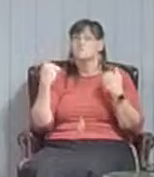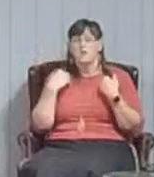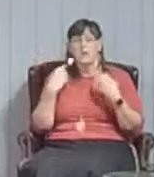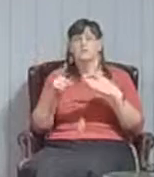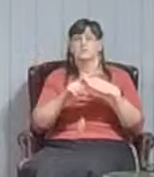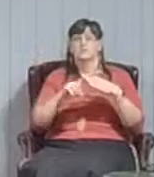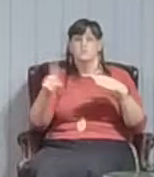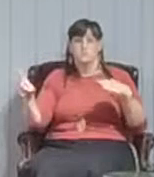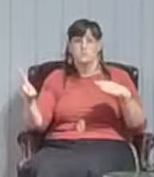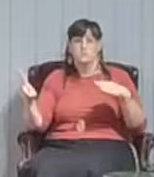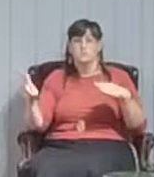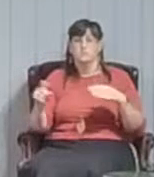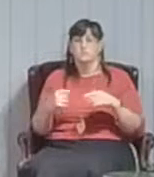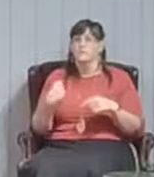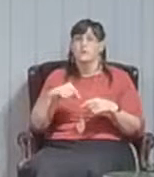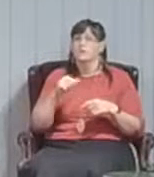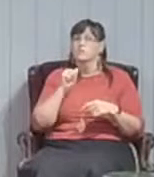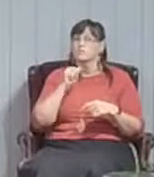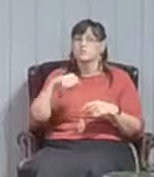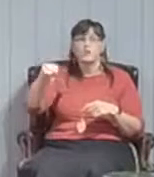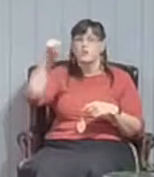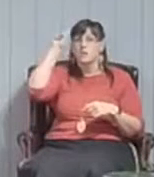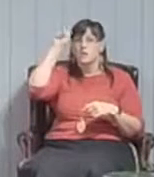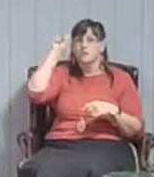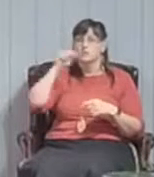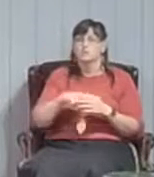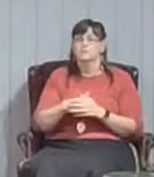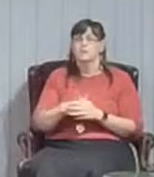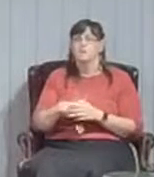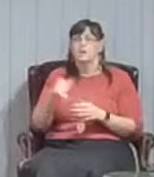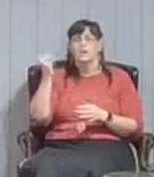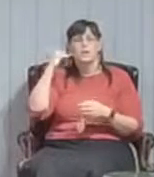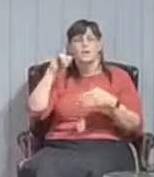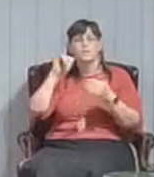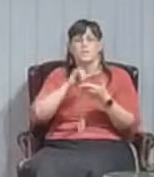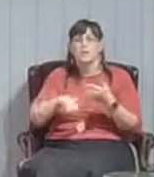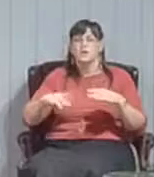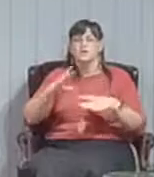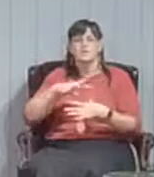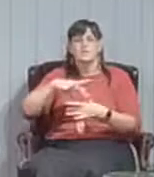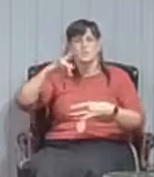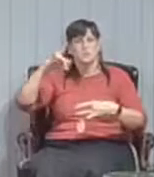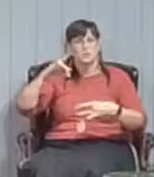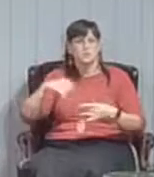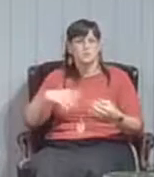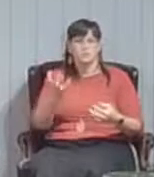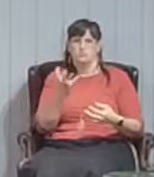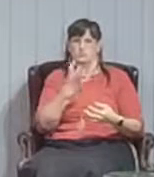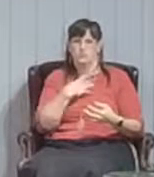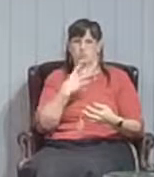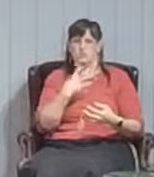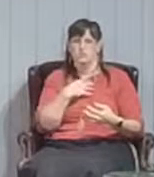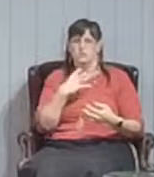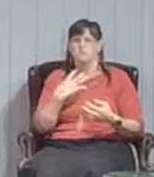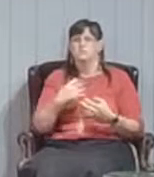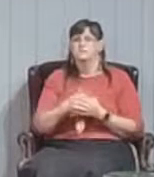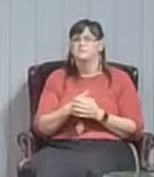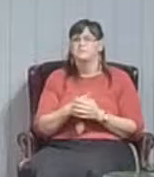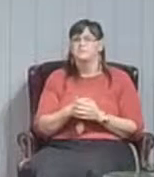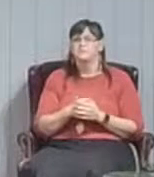And so we're not ignorant of his devices. If that spirit of criticism, negative,